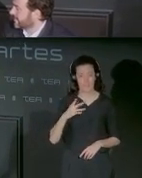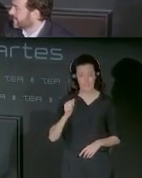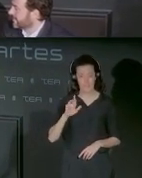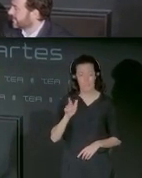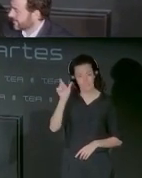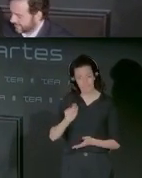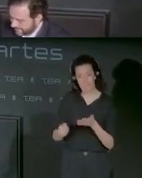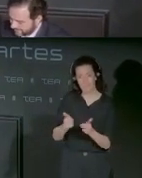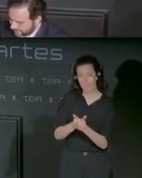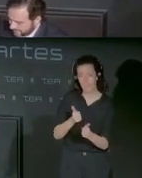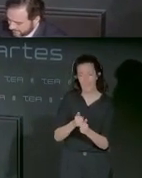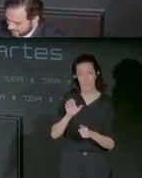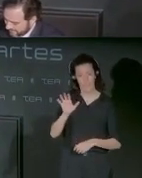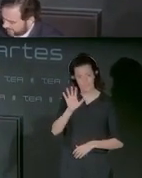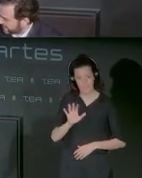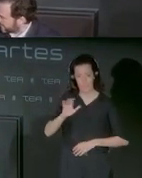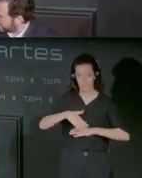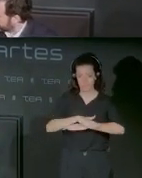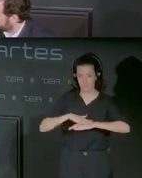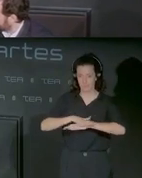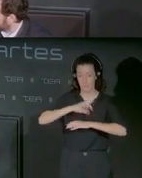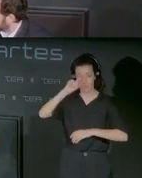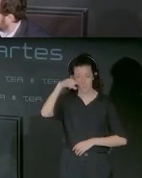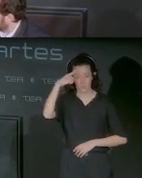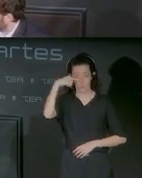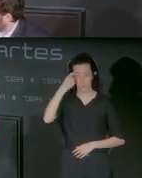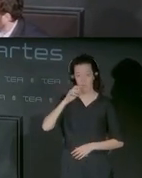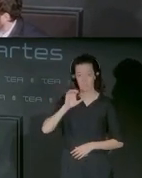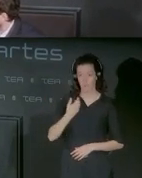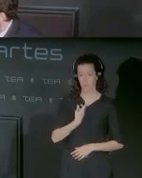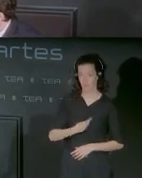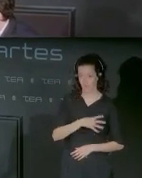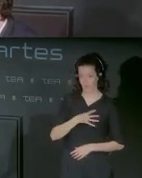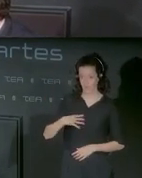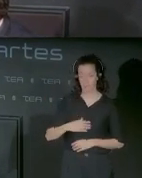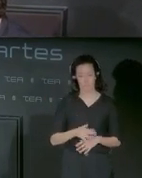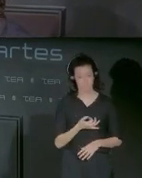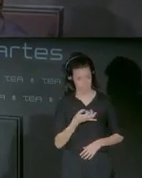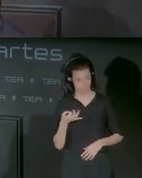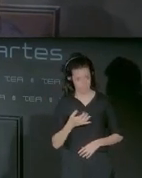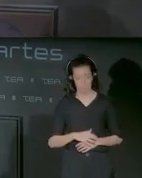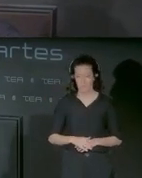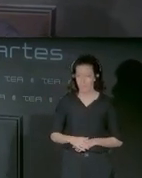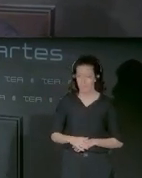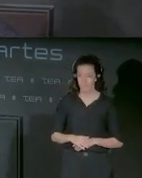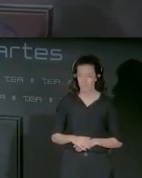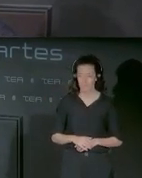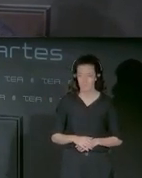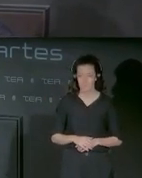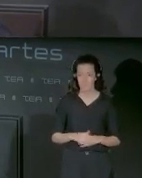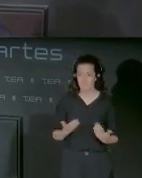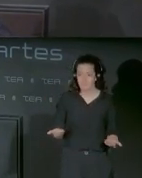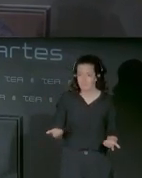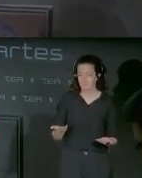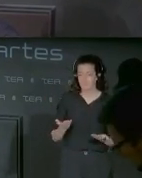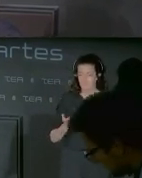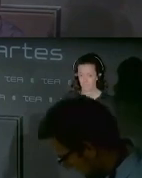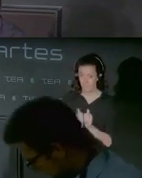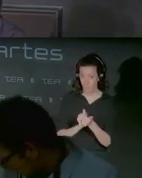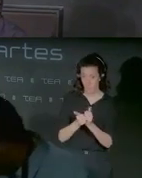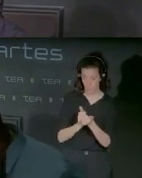Cultural Minister, right? Yes, correct. Yes. And how does video game support work in your country? Well, it